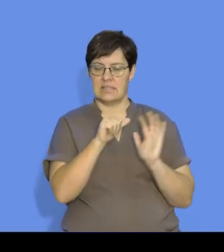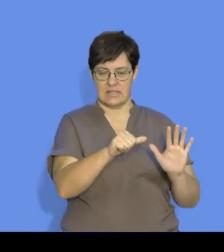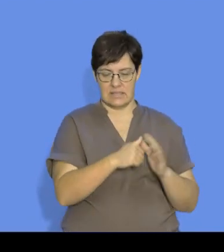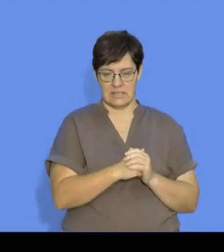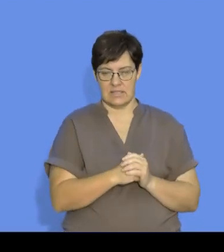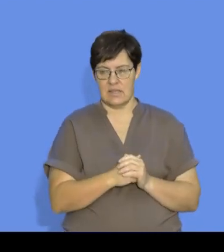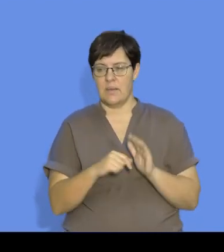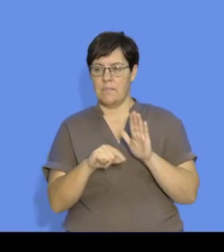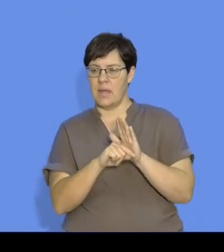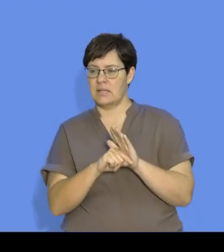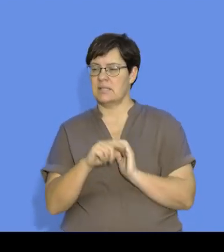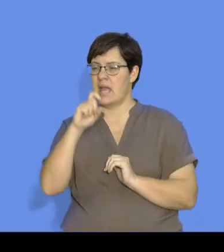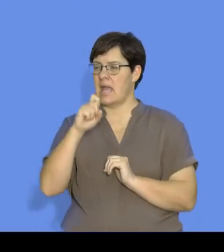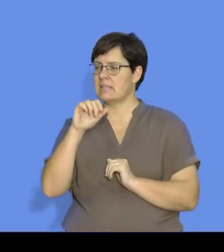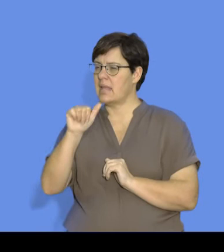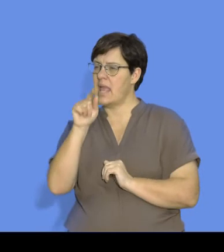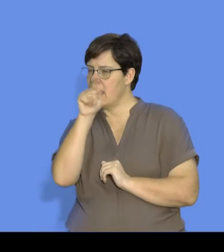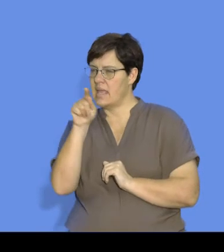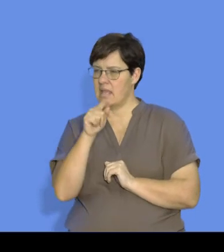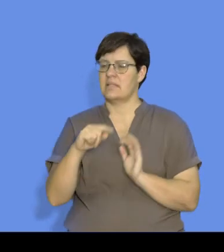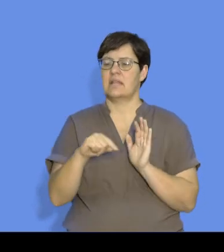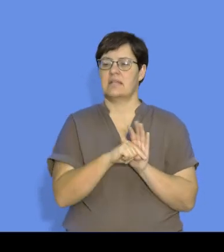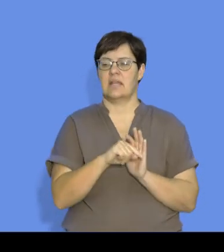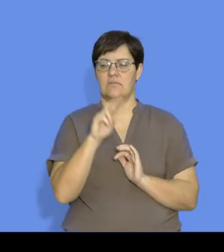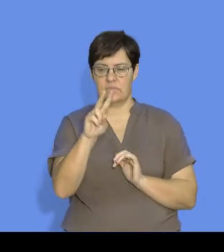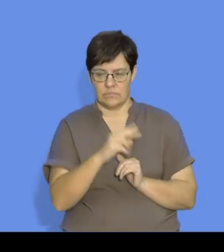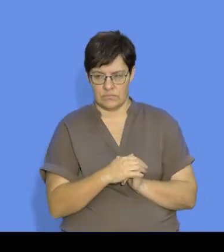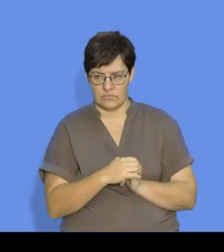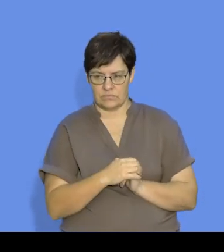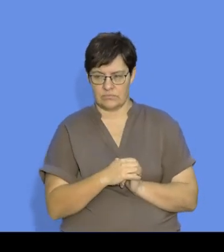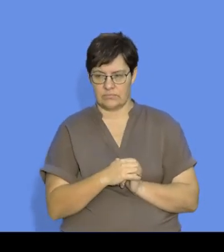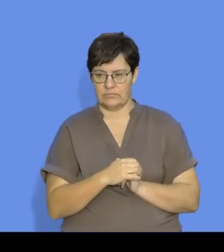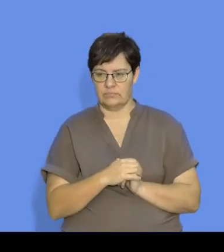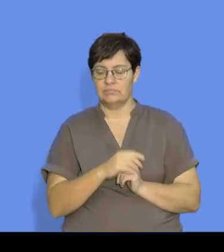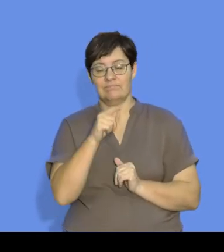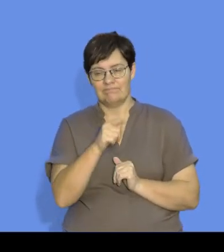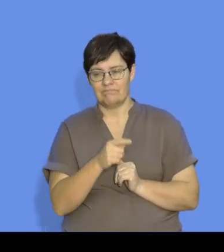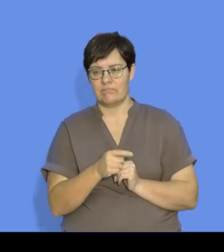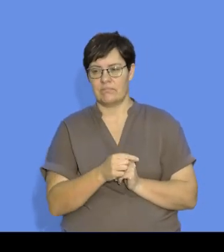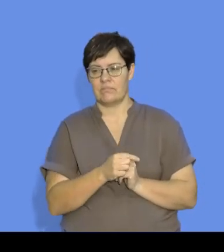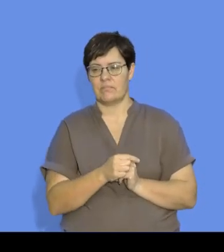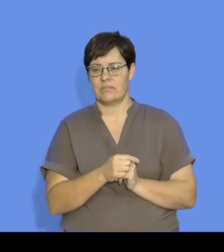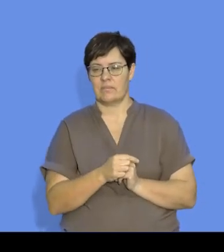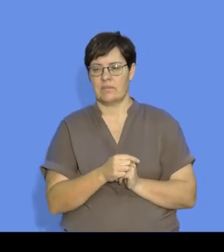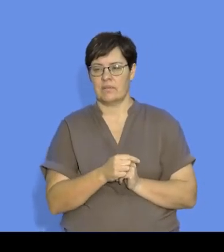is 6 minus my x at a is negative 2. So this